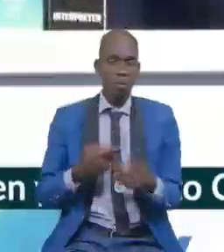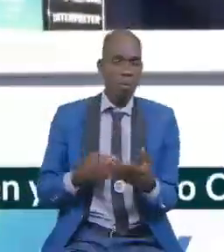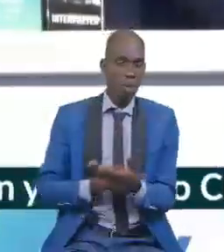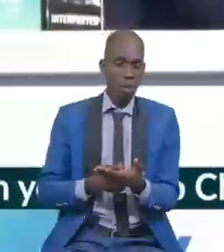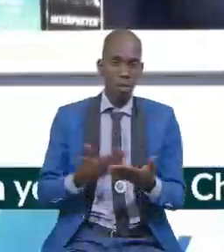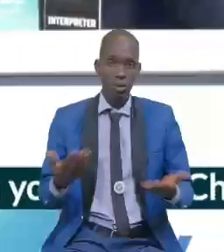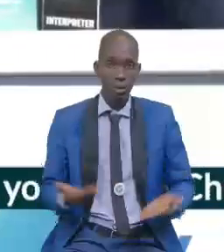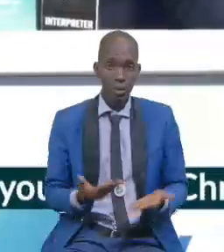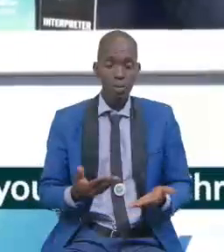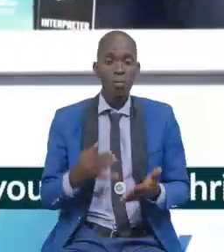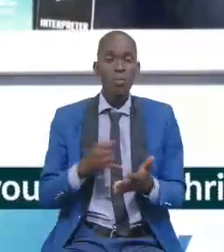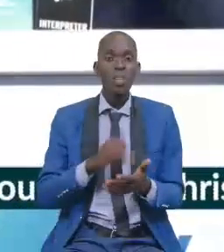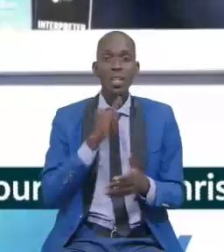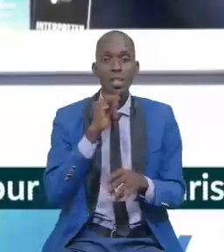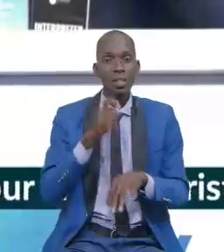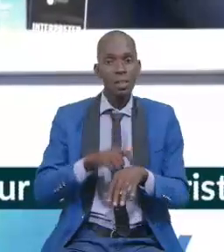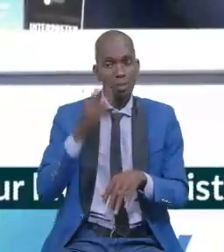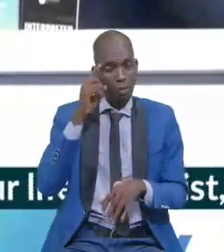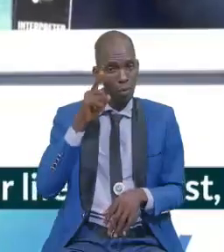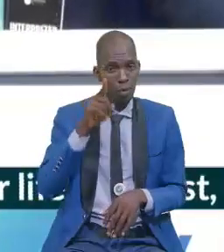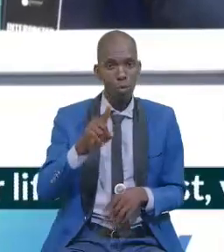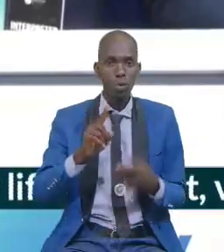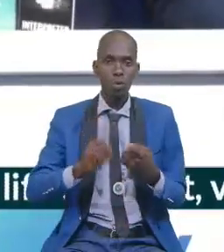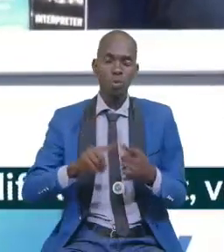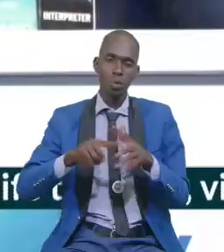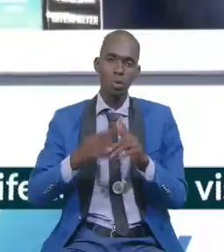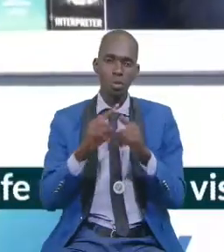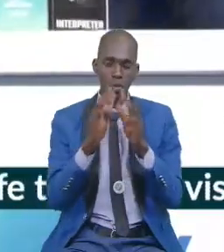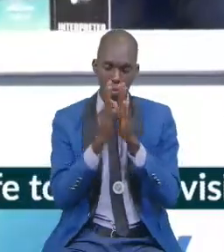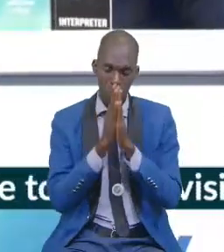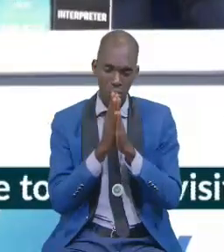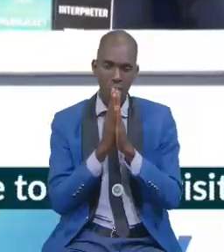it's time for you now to be praying